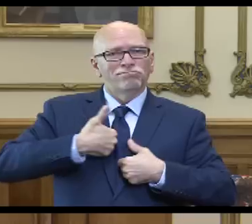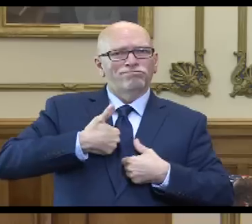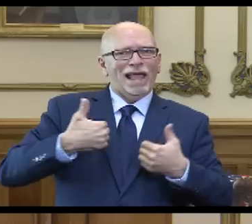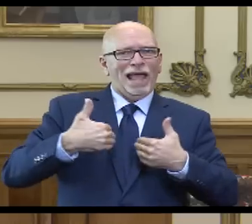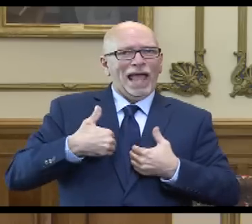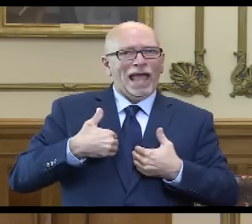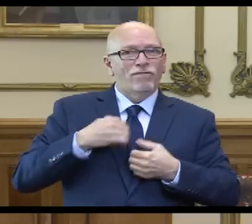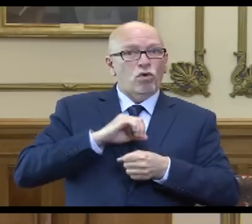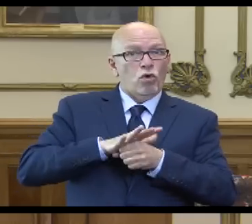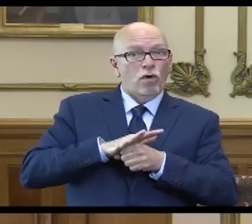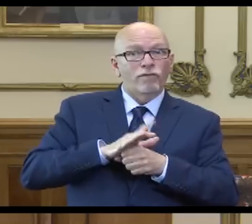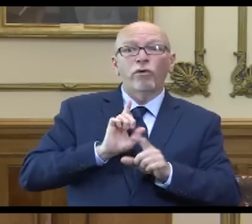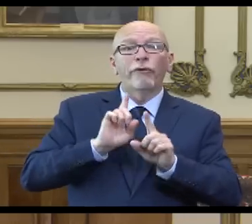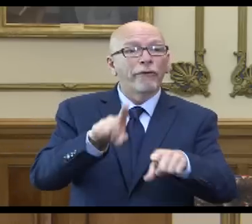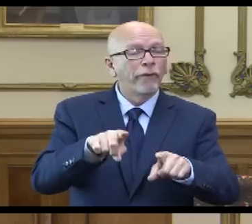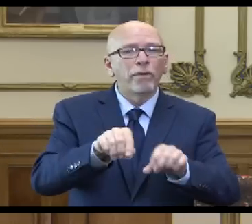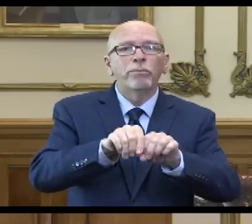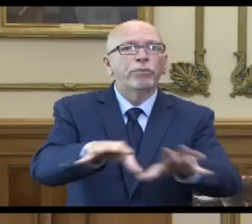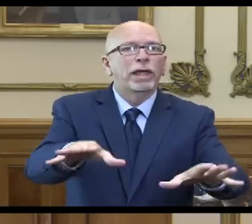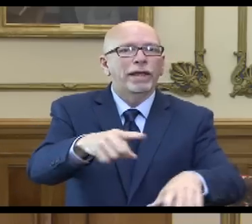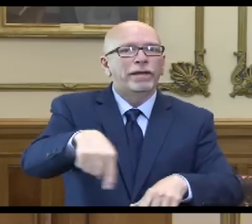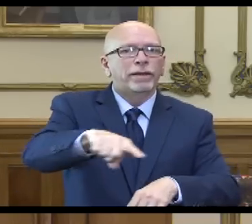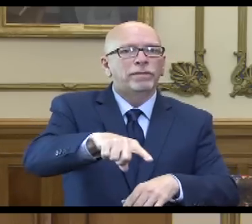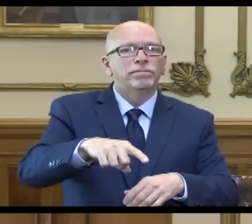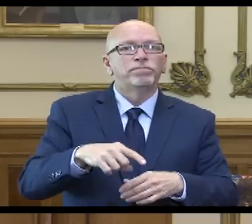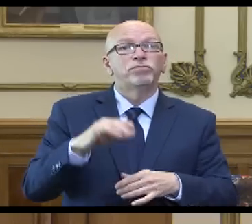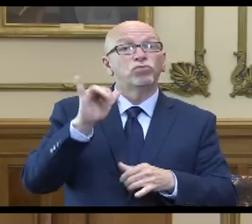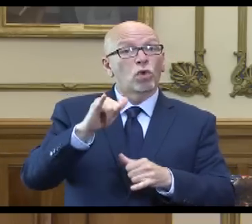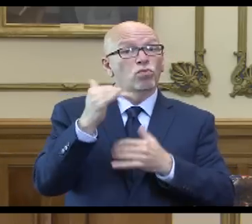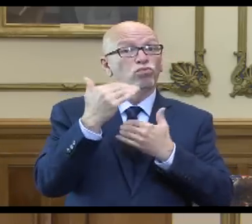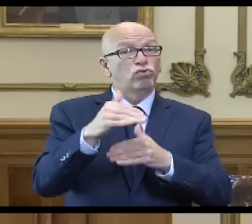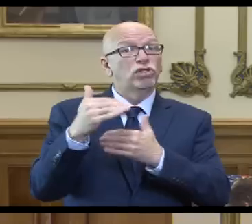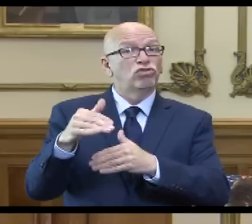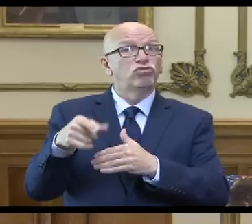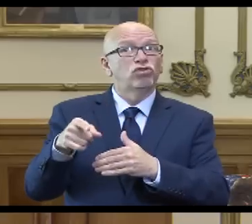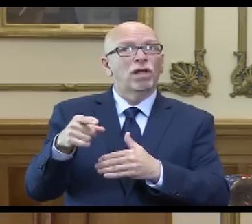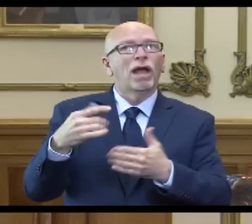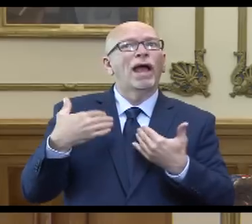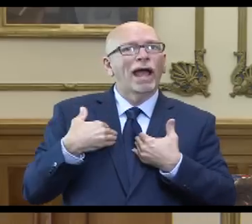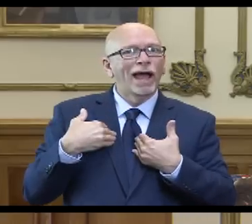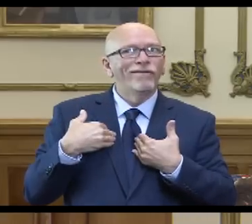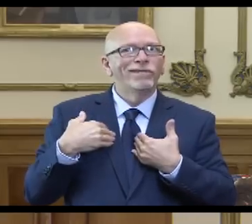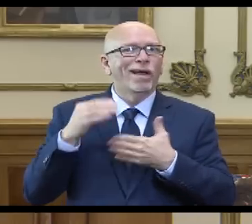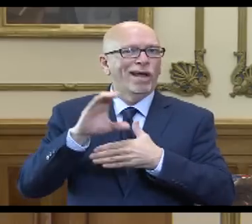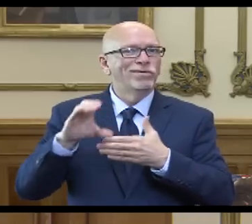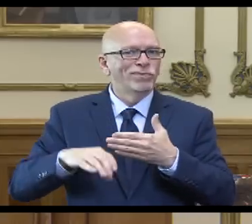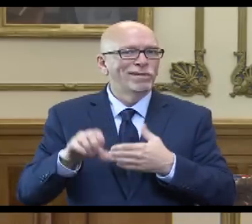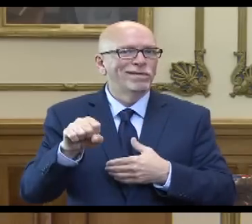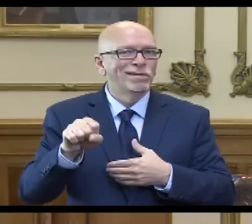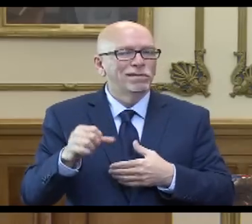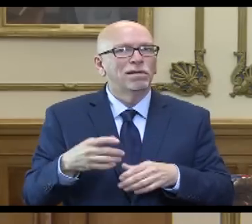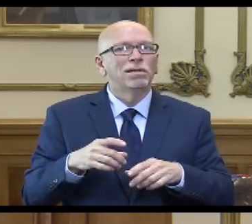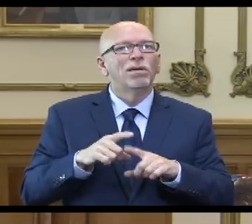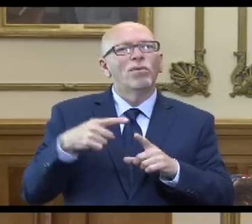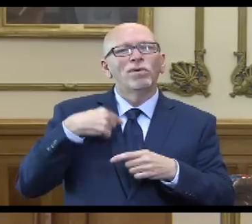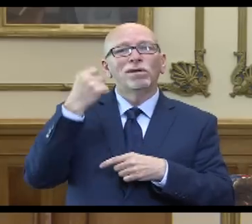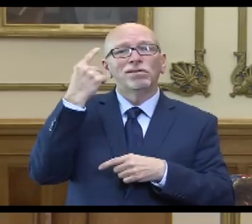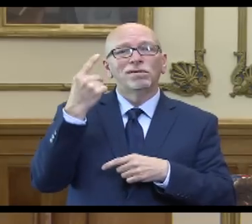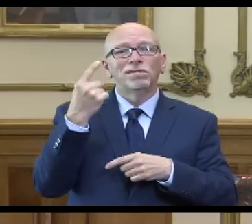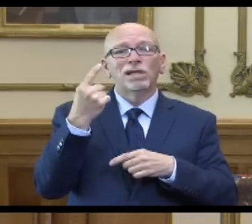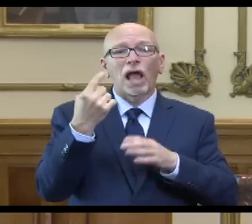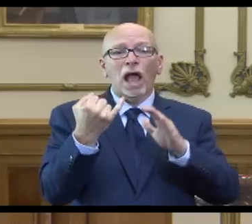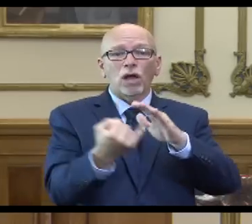therefore spread COVID-19. These restrictions, however, are not without consequences. We recognize that isolation